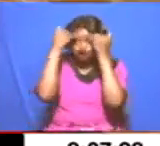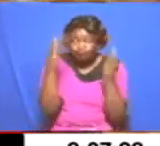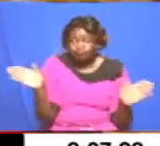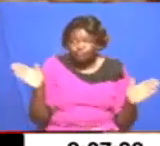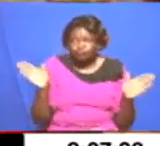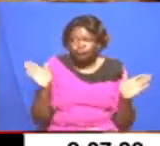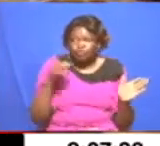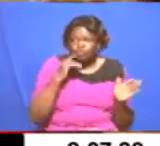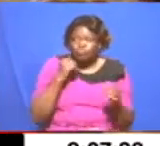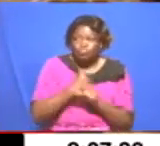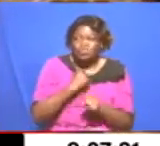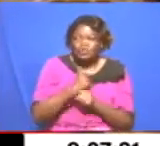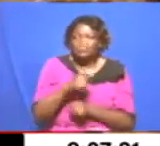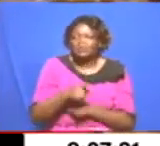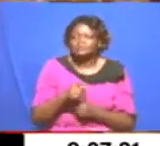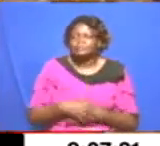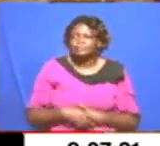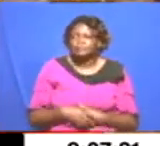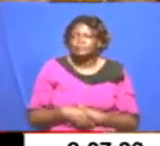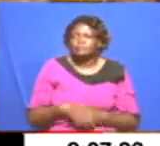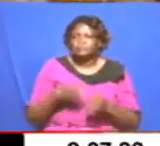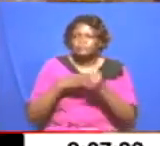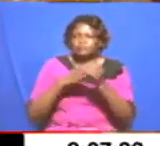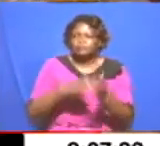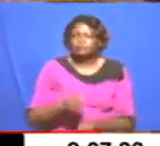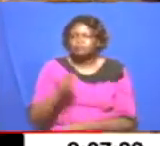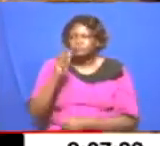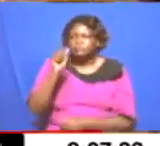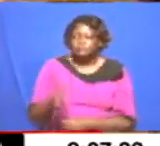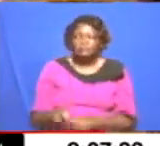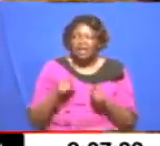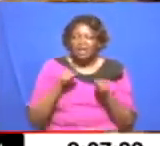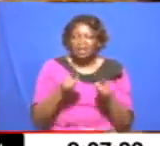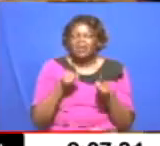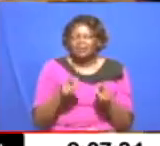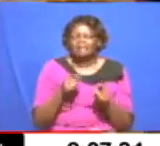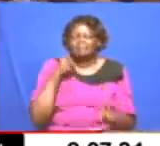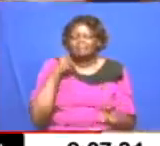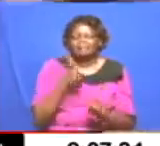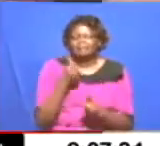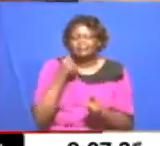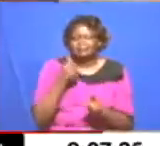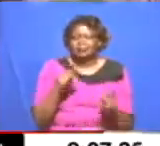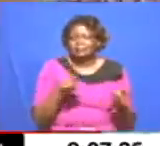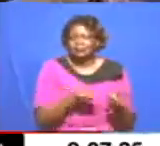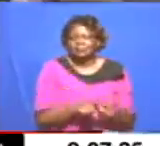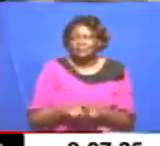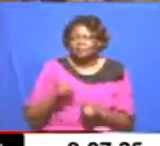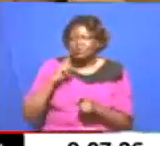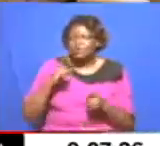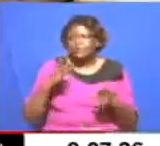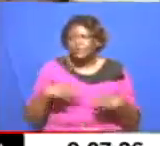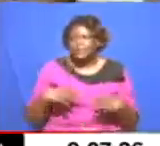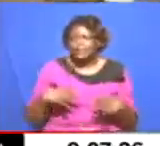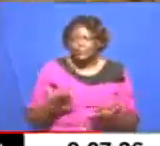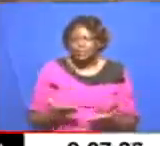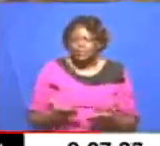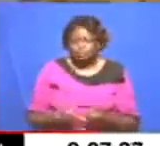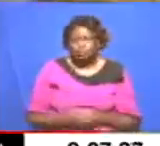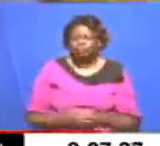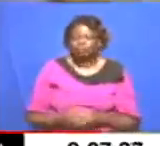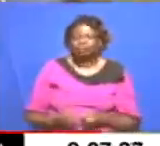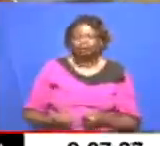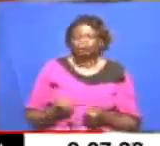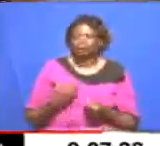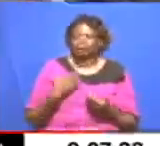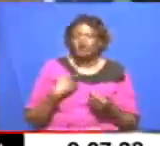this hole. Leaders in the region have condemned the heinous attack and are calling on relevant authorities to beef up security in the